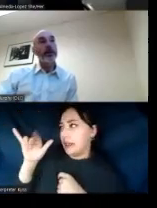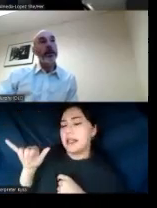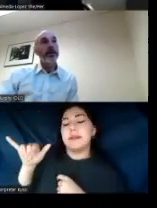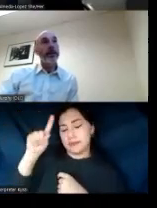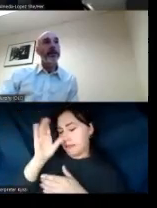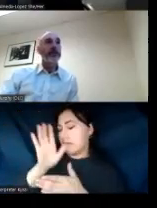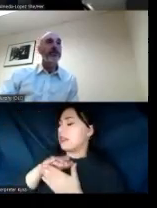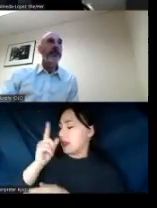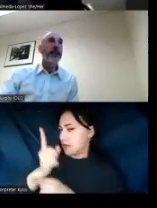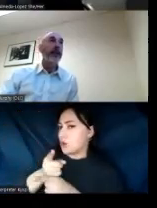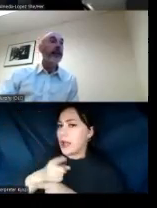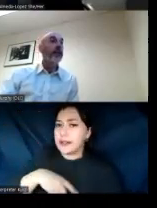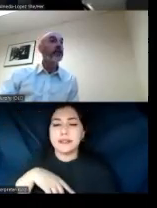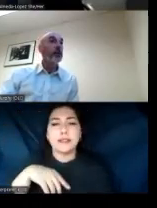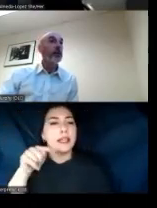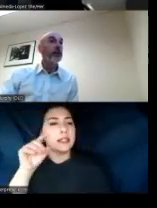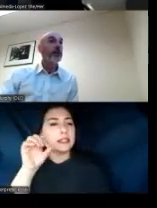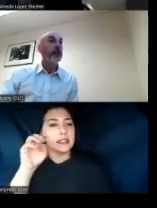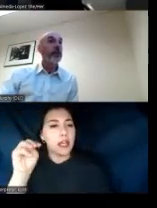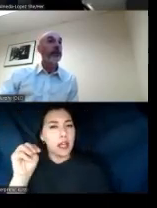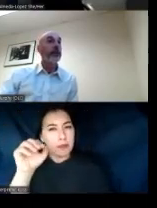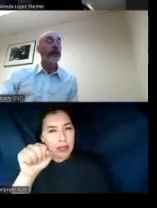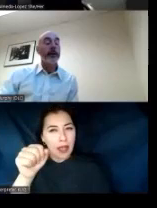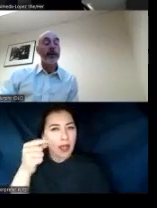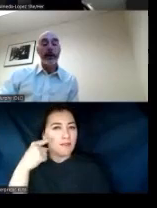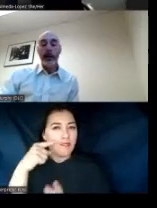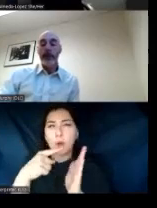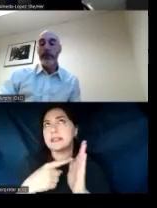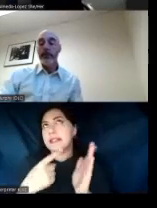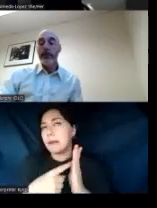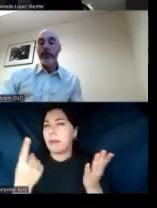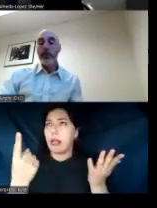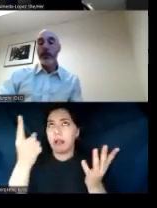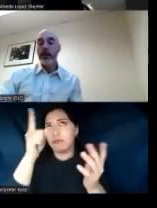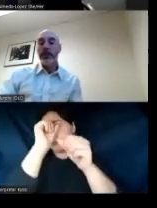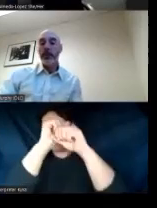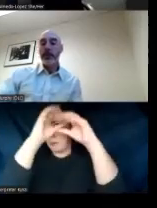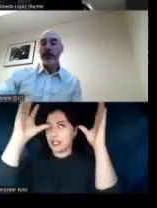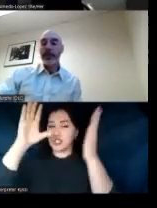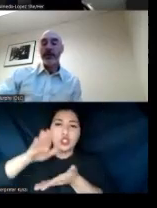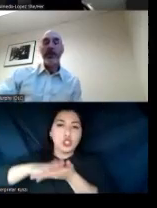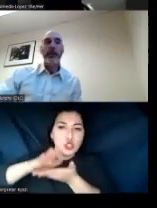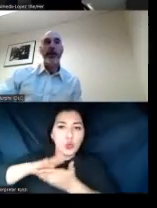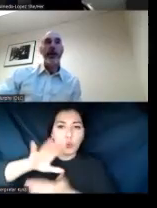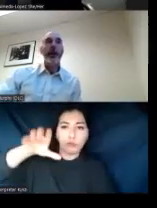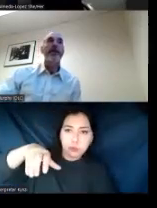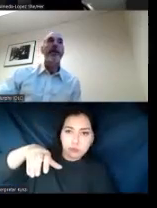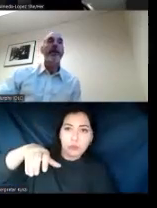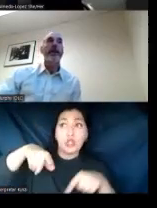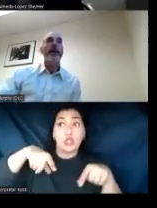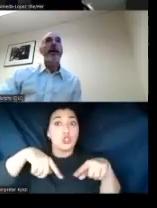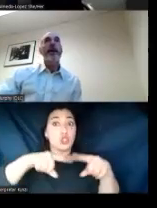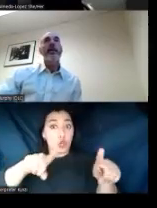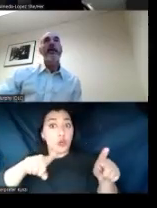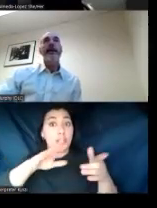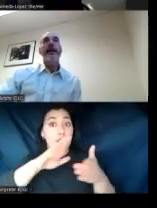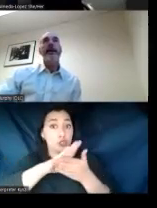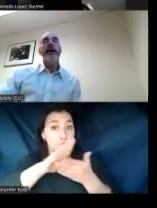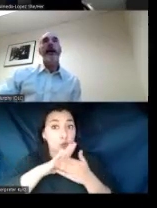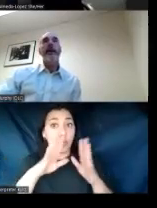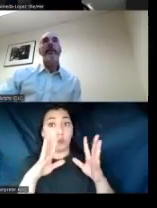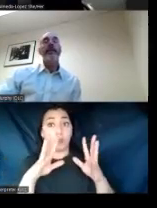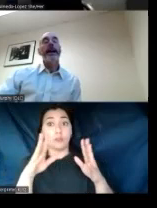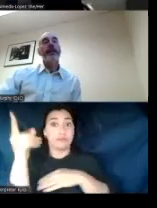polling place that's, say, in a school during while school is in session, sometimes